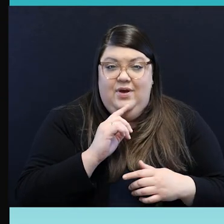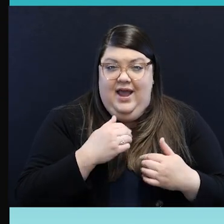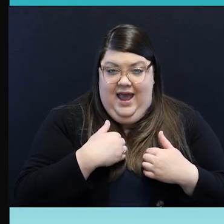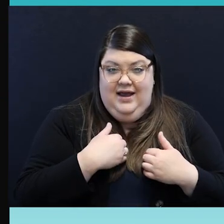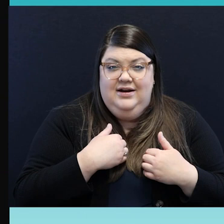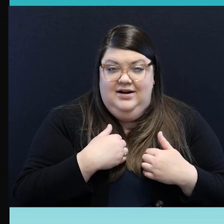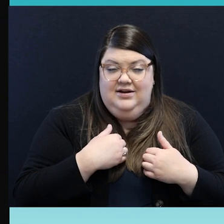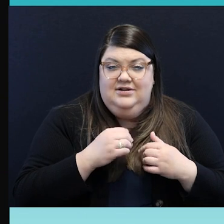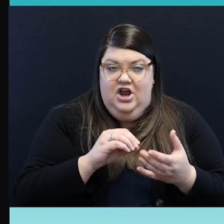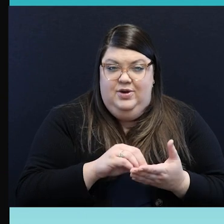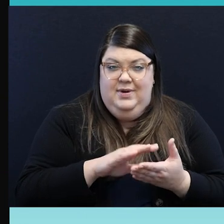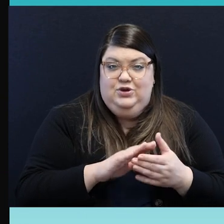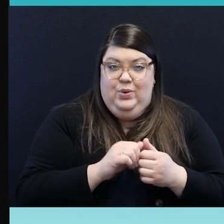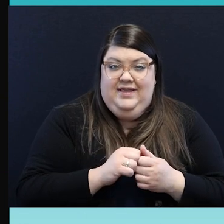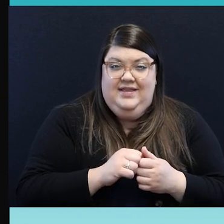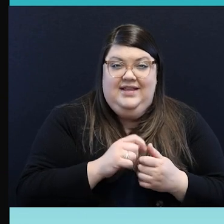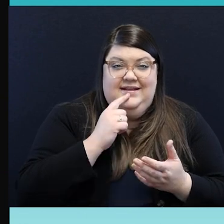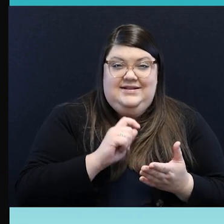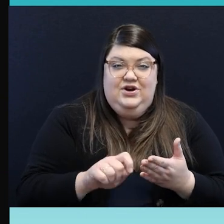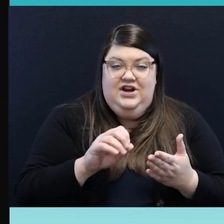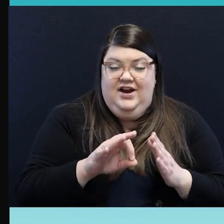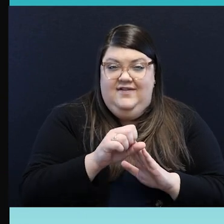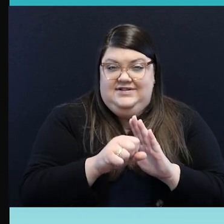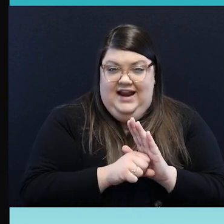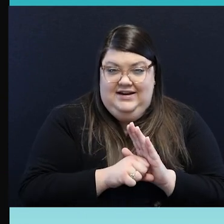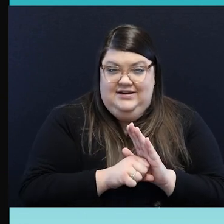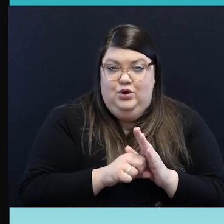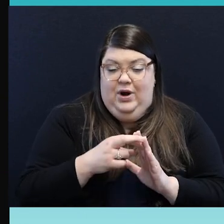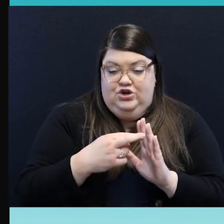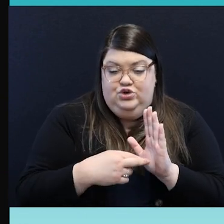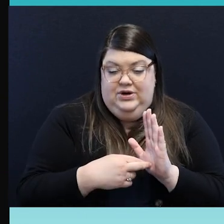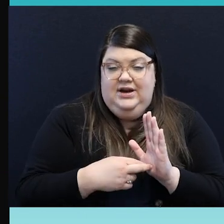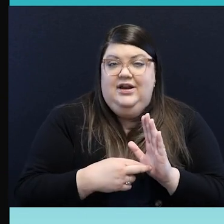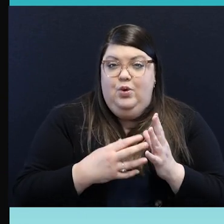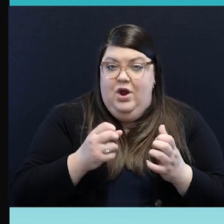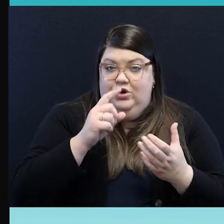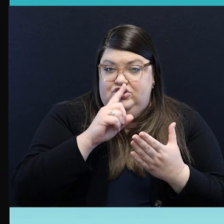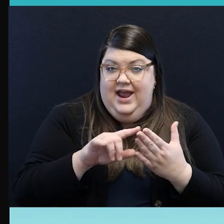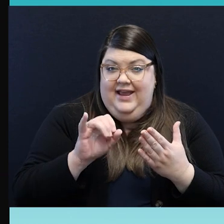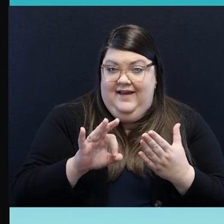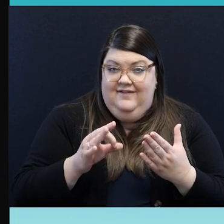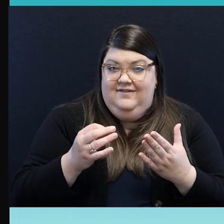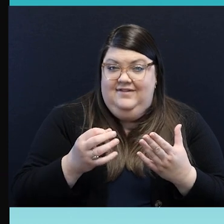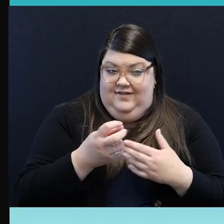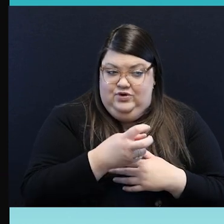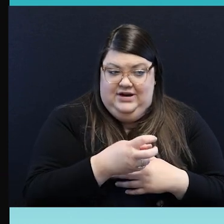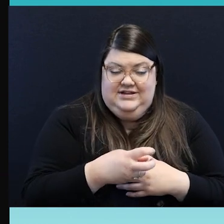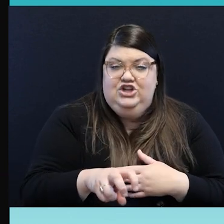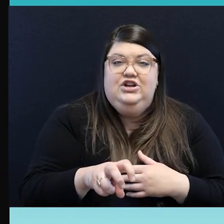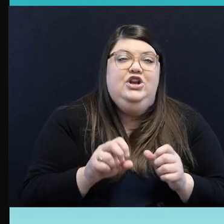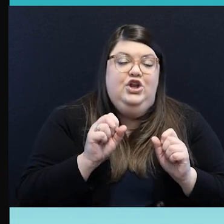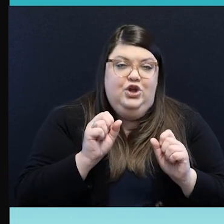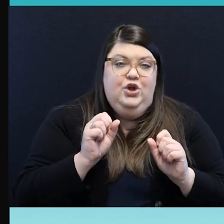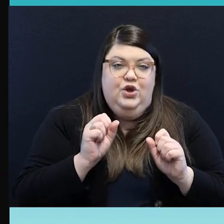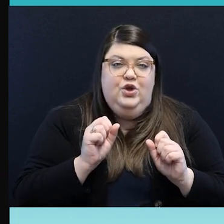of State, or you believe that you had documents within the Secretary of State registry and you want to check if they have been transitioned, you can